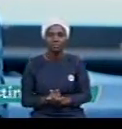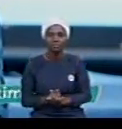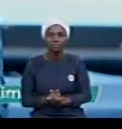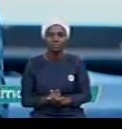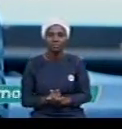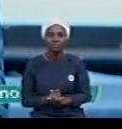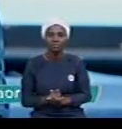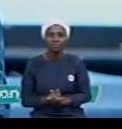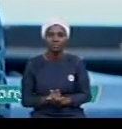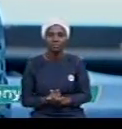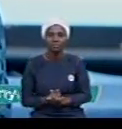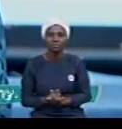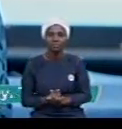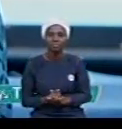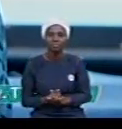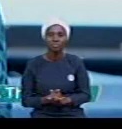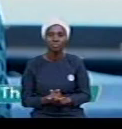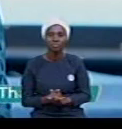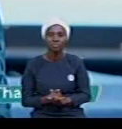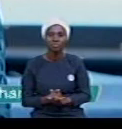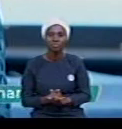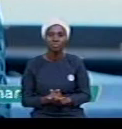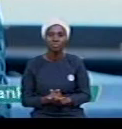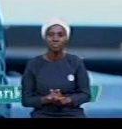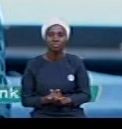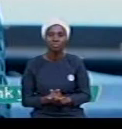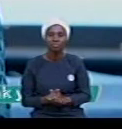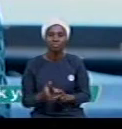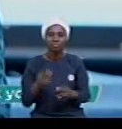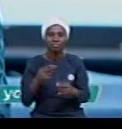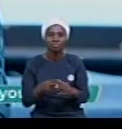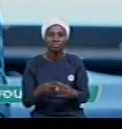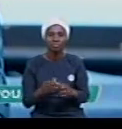Oruko mi ni arabinrin Grace